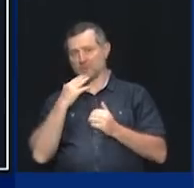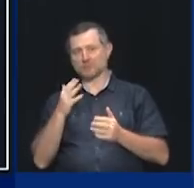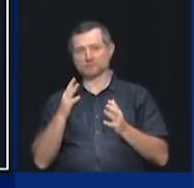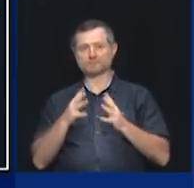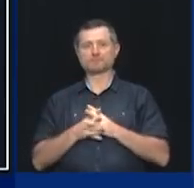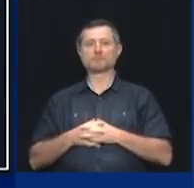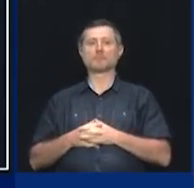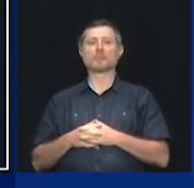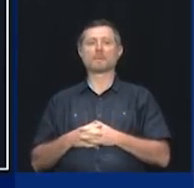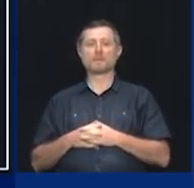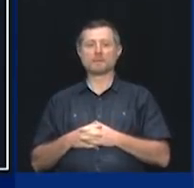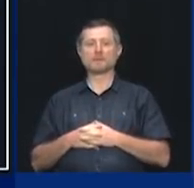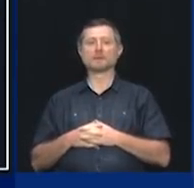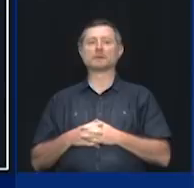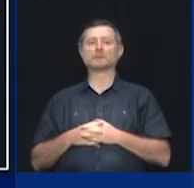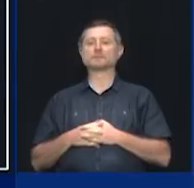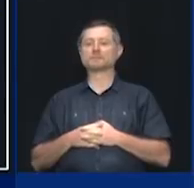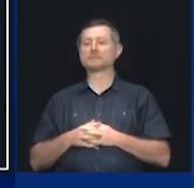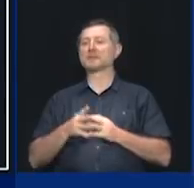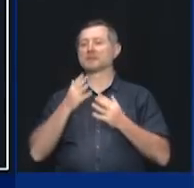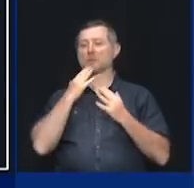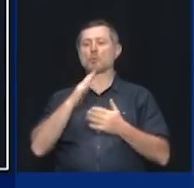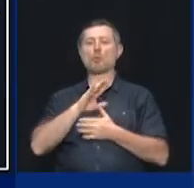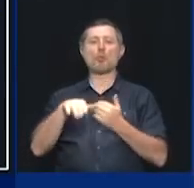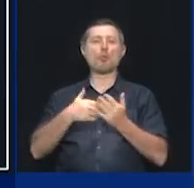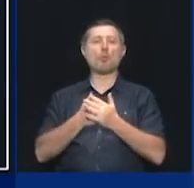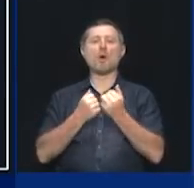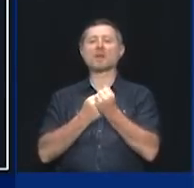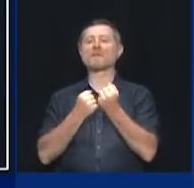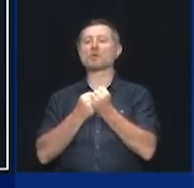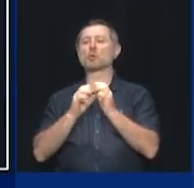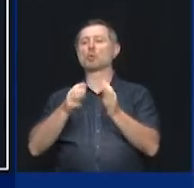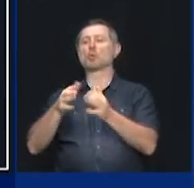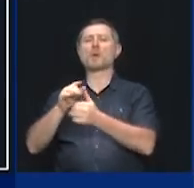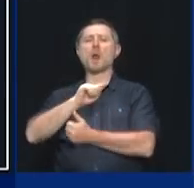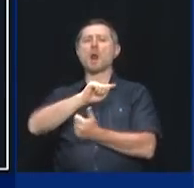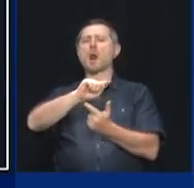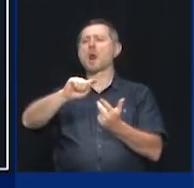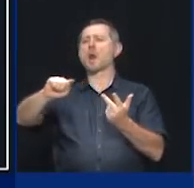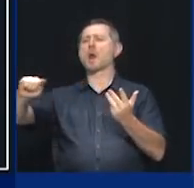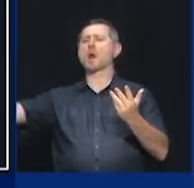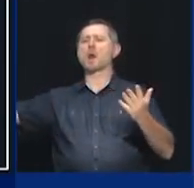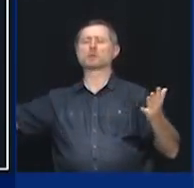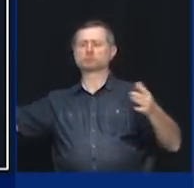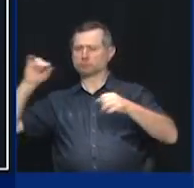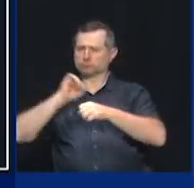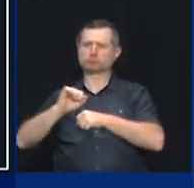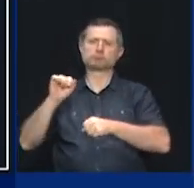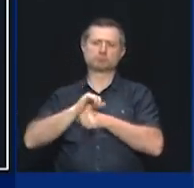And I want to thank all the advocacy groups for working so hard for getting that bill passed.